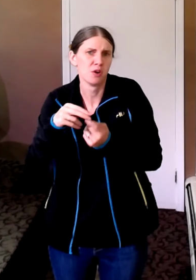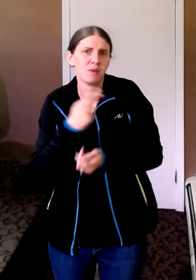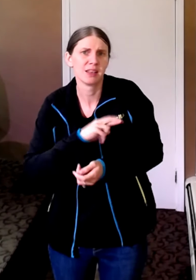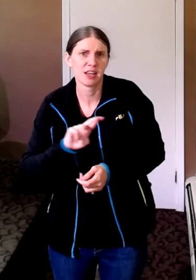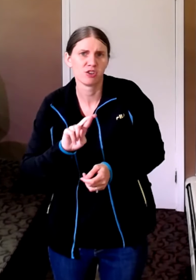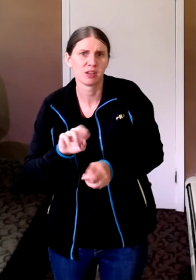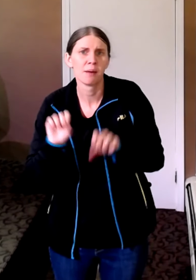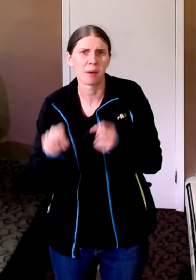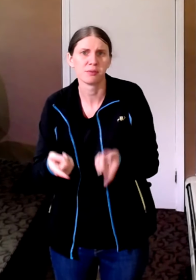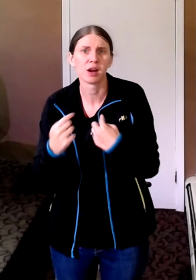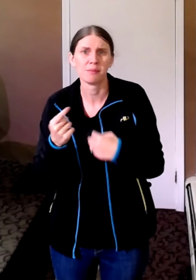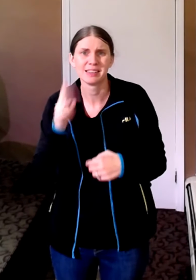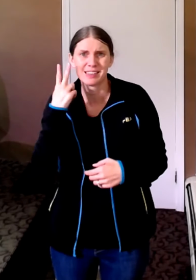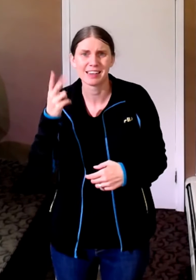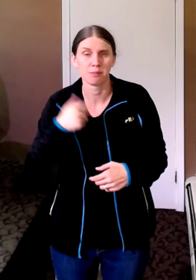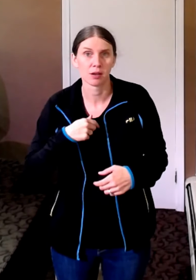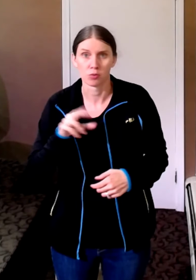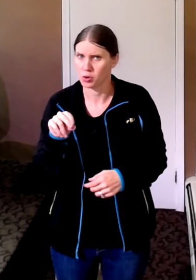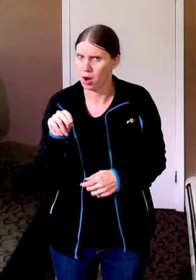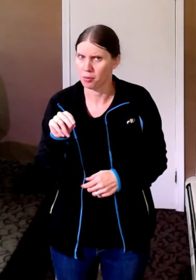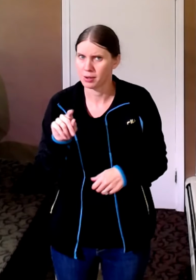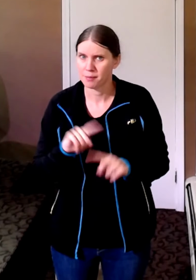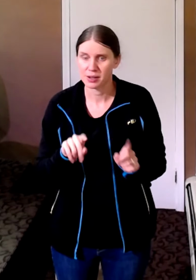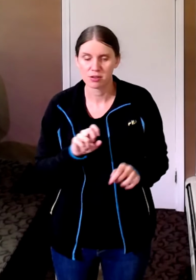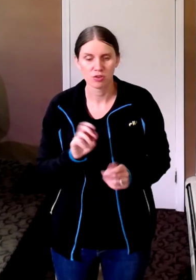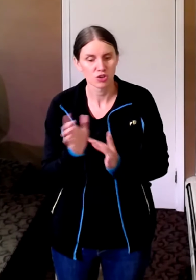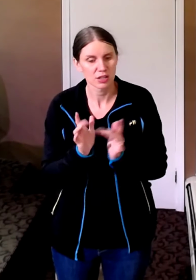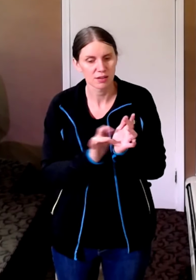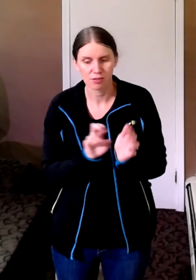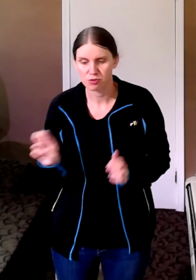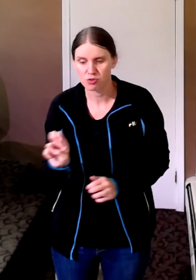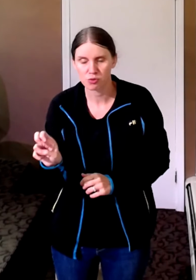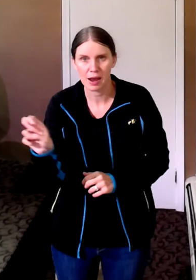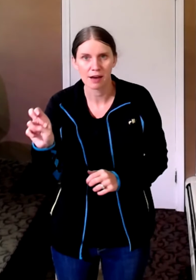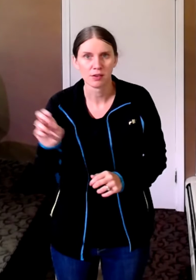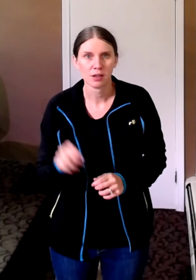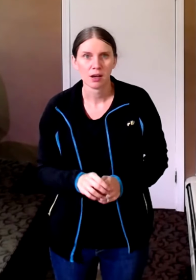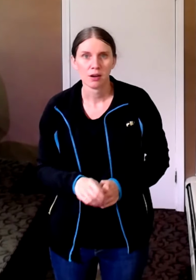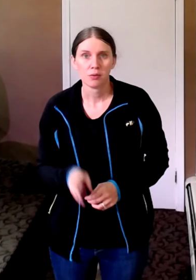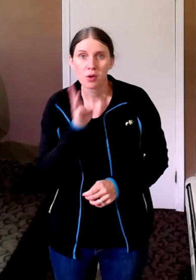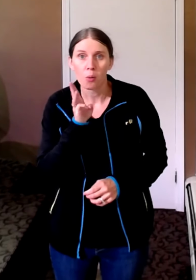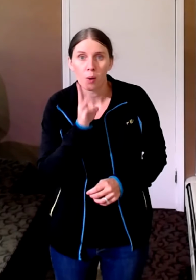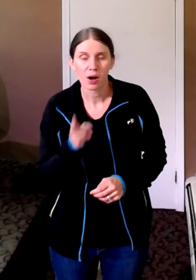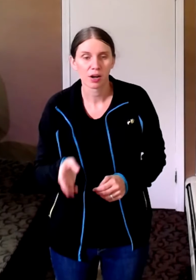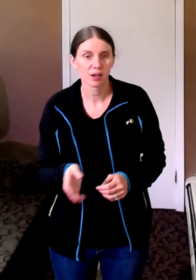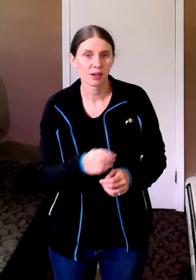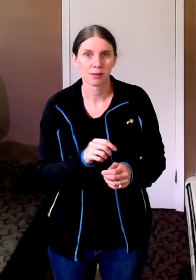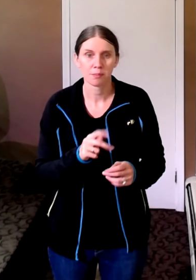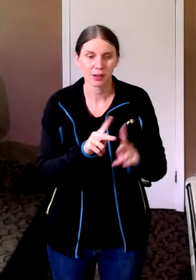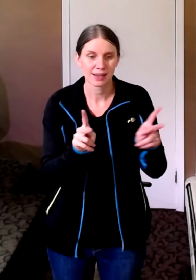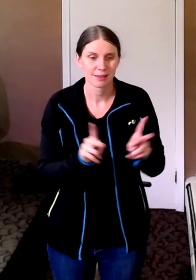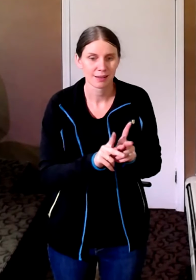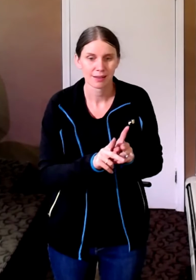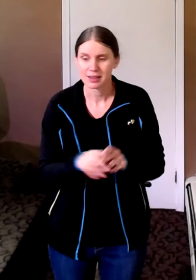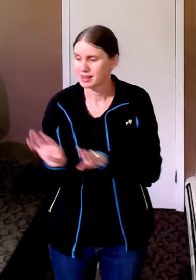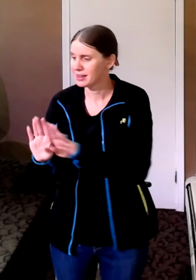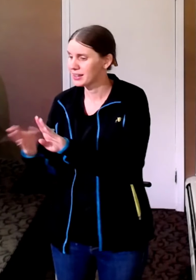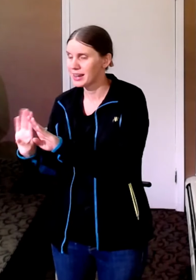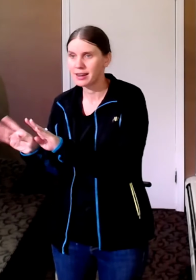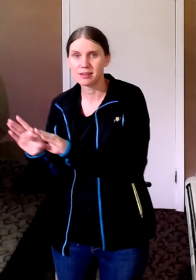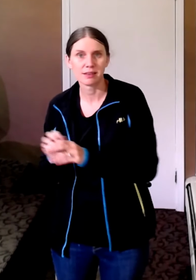me. Instead, he walked in the streets. He went to the wells where everybody was. He went through the gates where